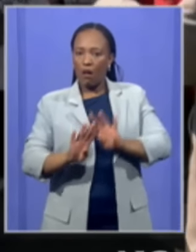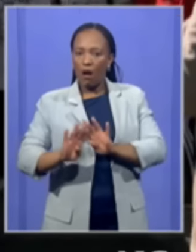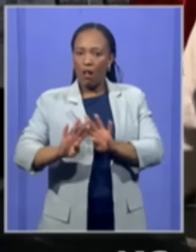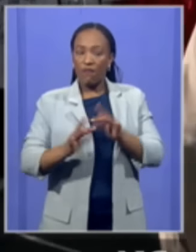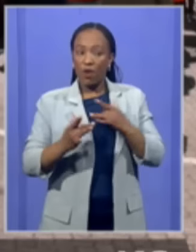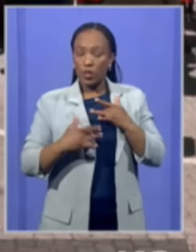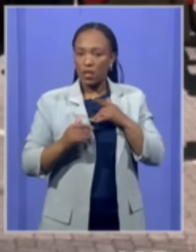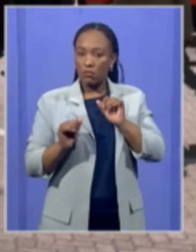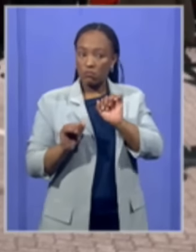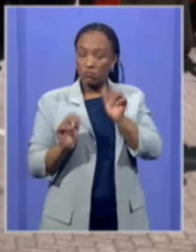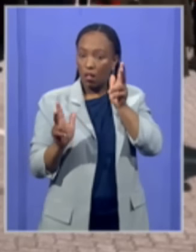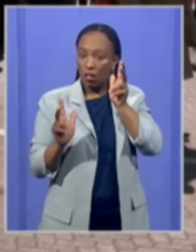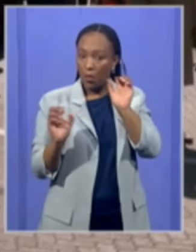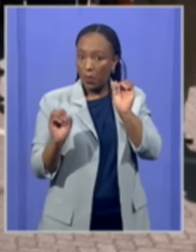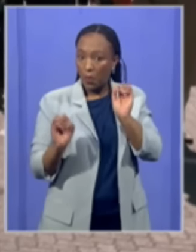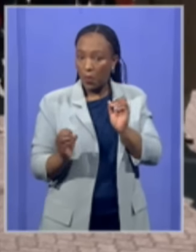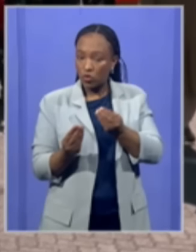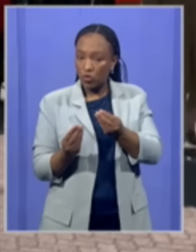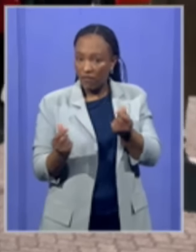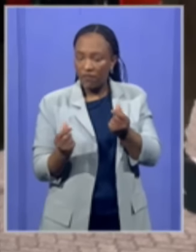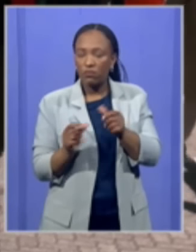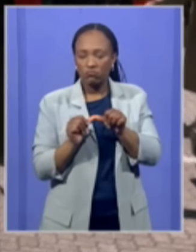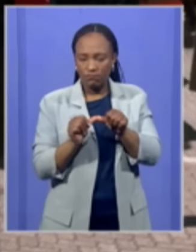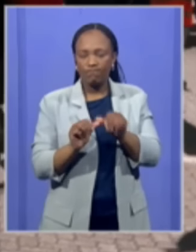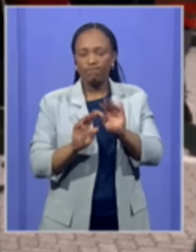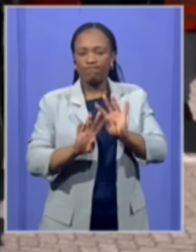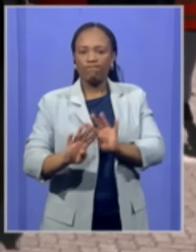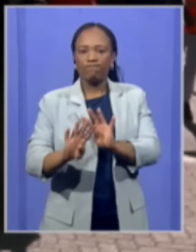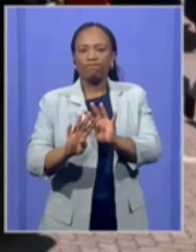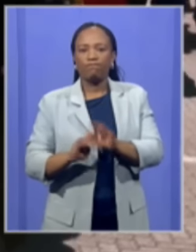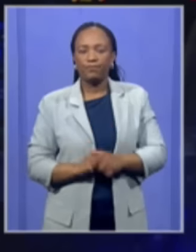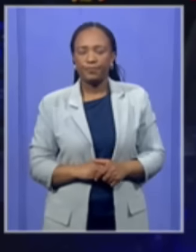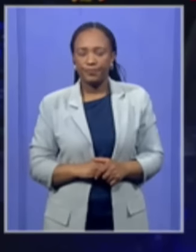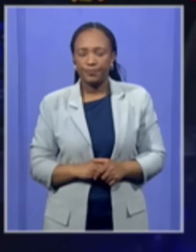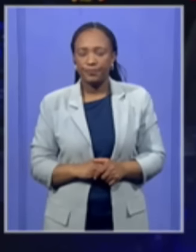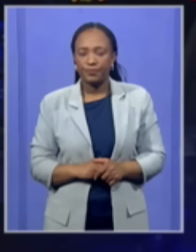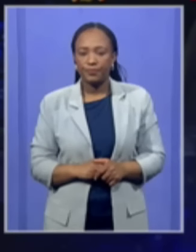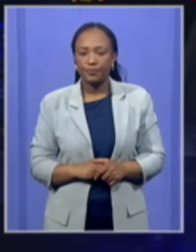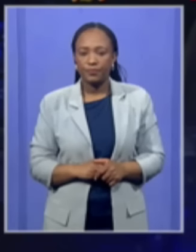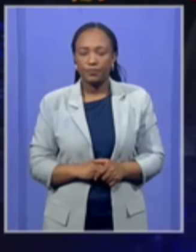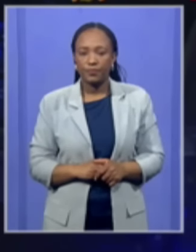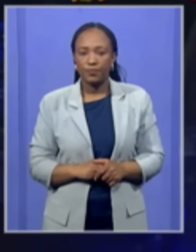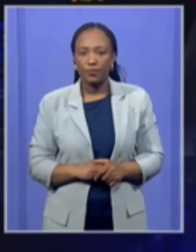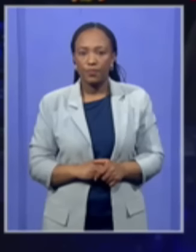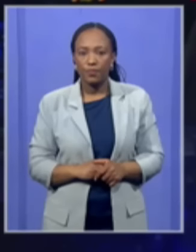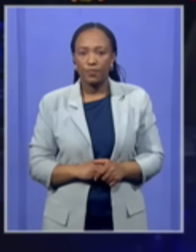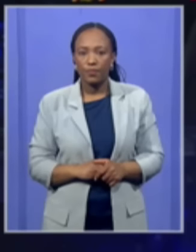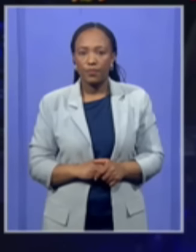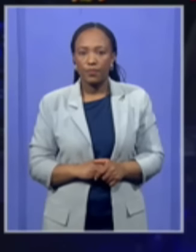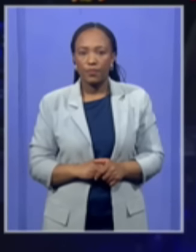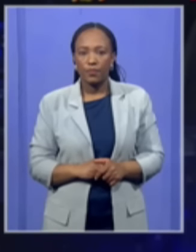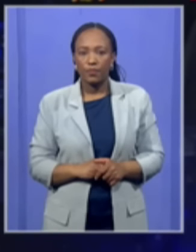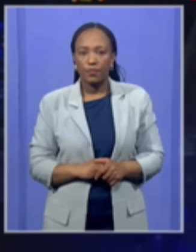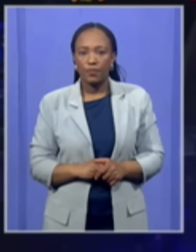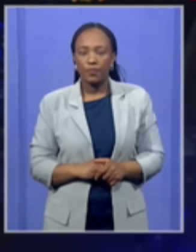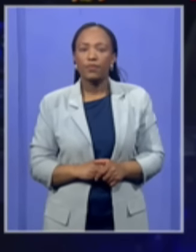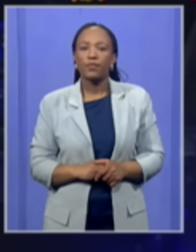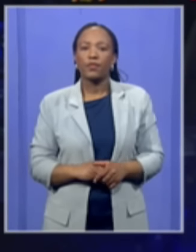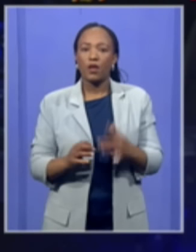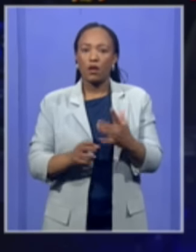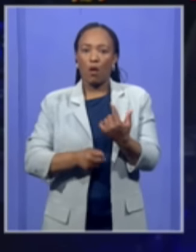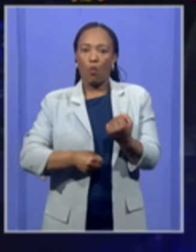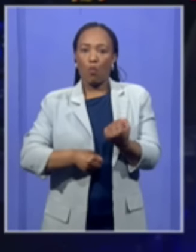sekegelwe tsebe. Tebogo Msimanga, dikgang tsa SABC, Kimberley. Ho sebetsa ka botshepile ka boitelo e bile le